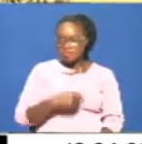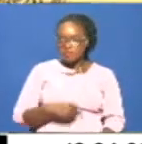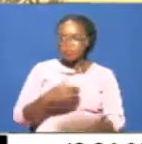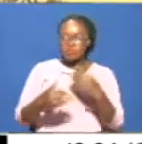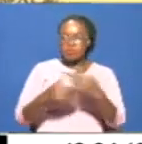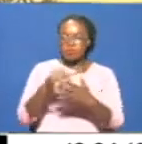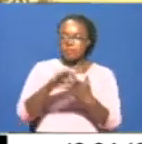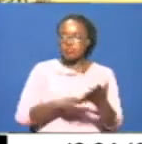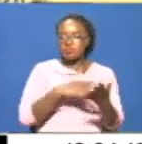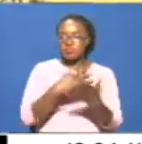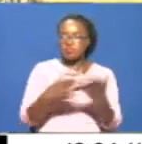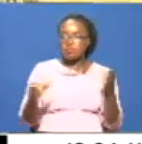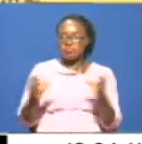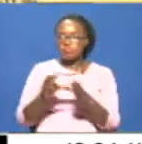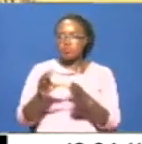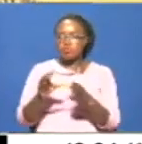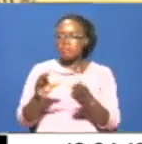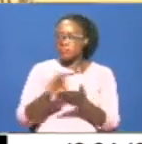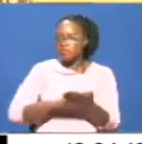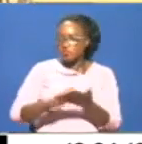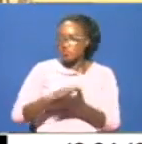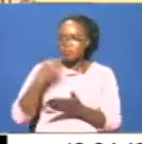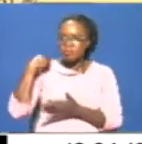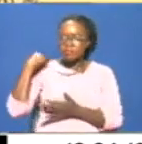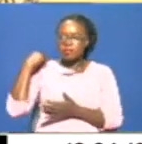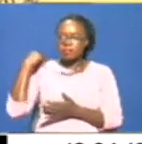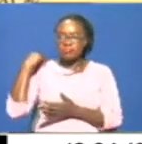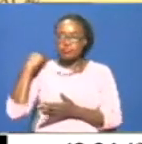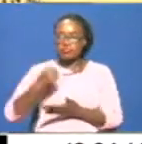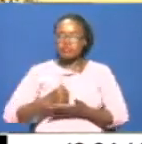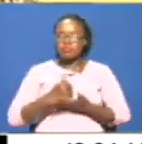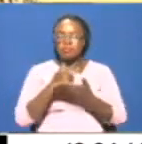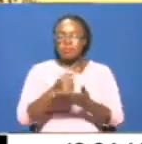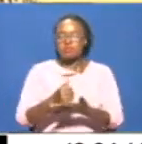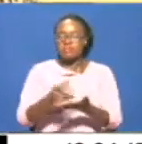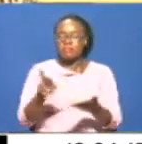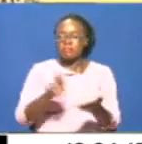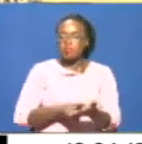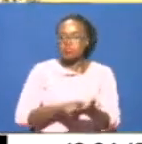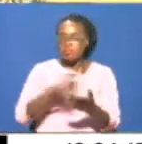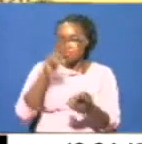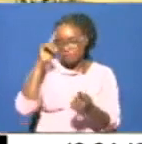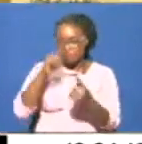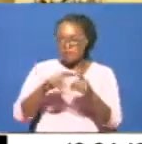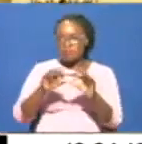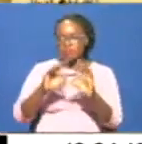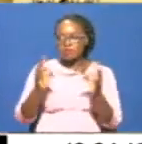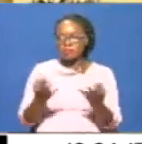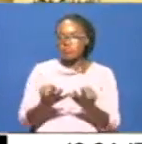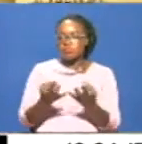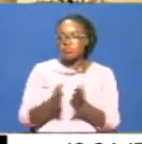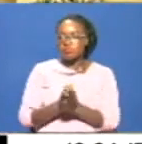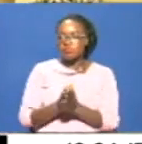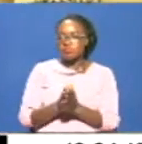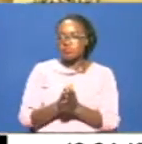of community-based volunteers, will assist in registration of targeted families and the